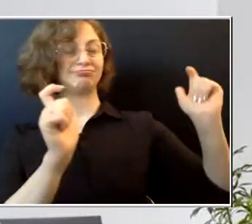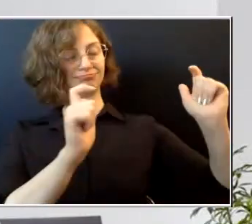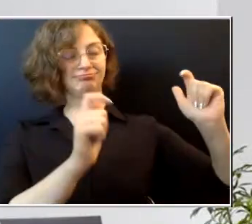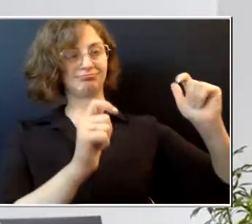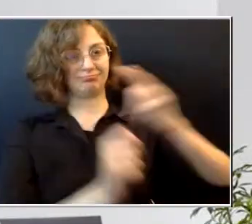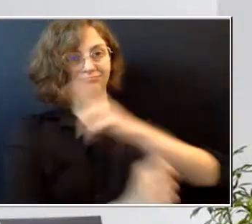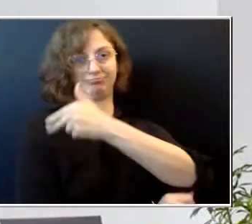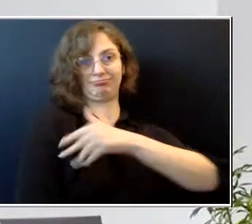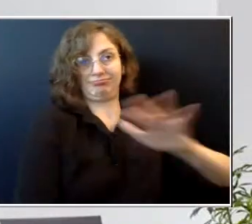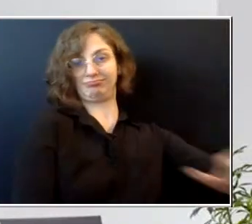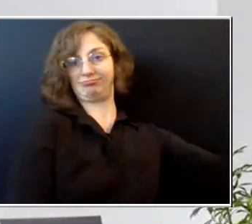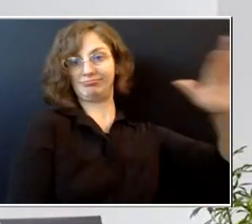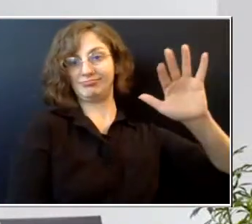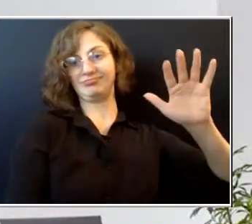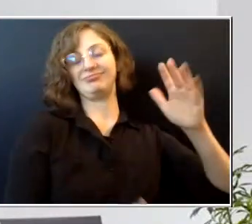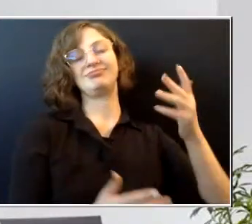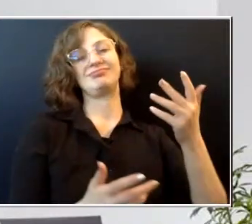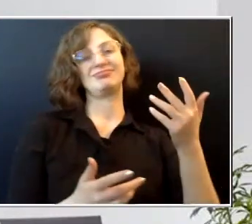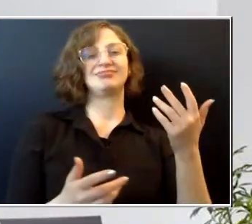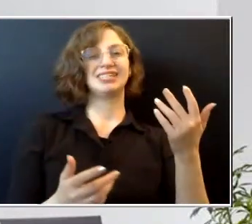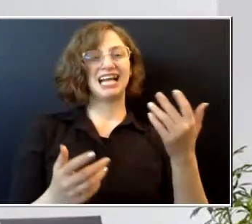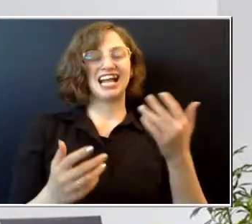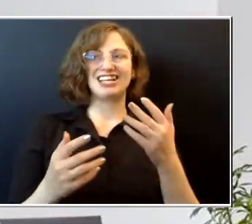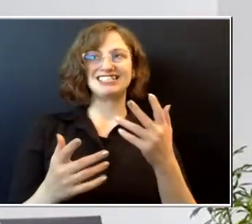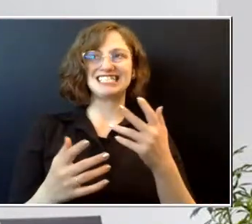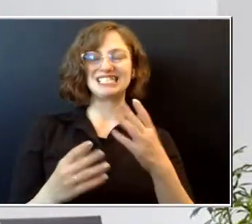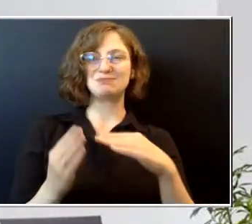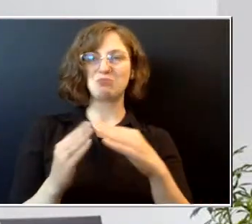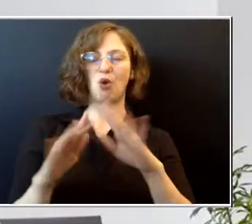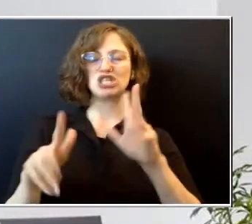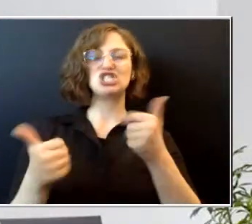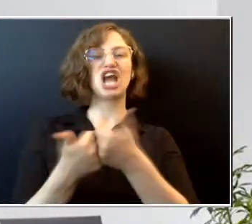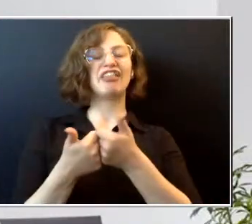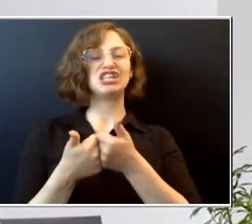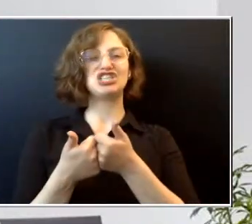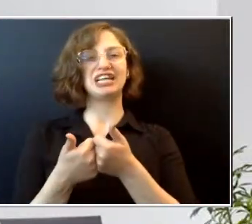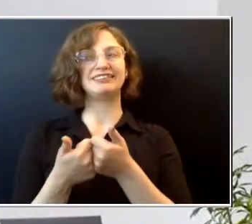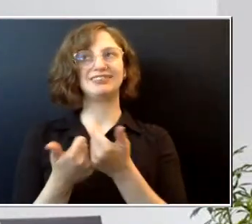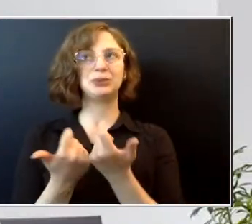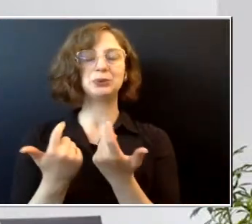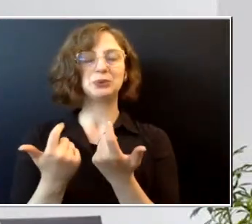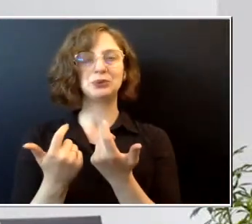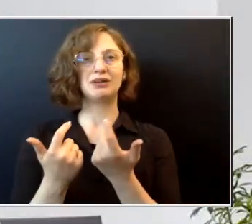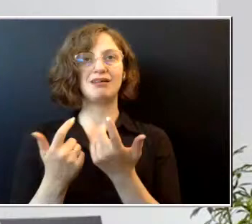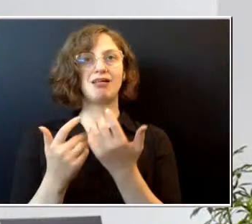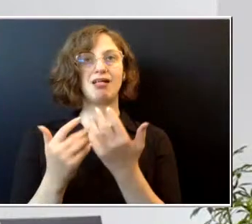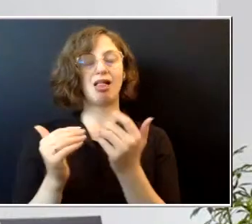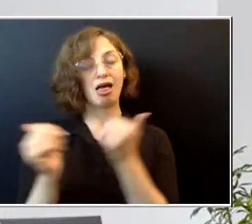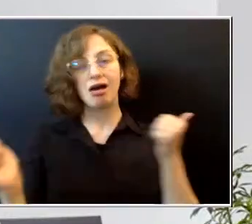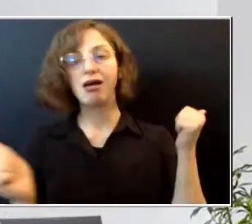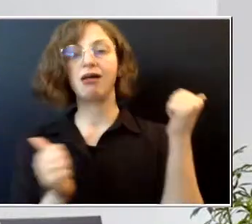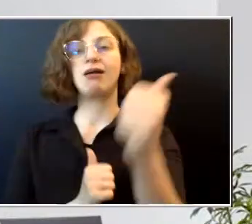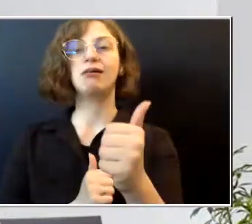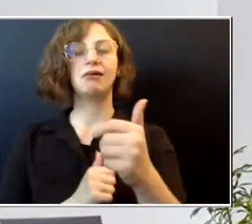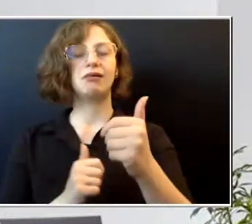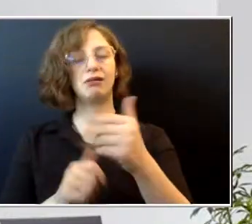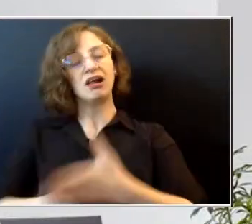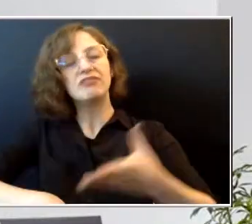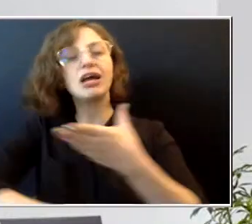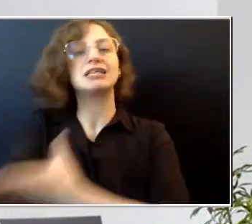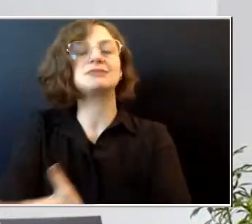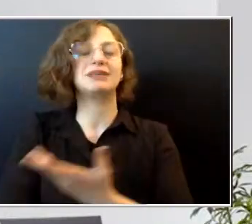where we are now, so it's harder to make additional advances. But we are one of a very few